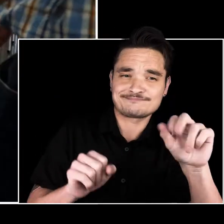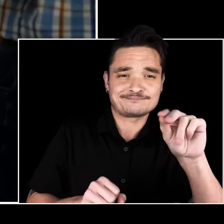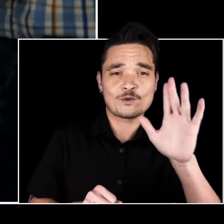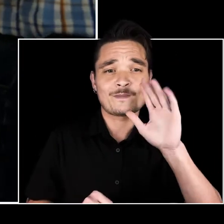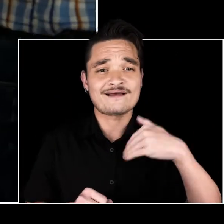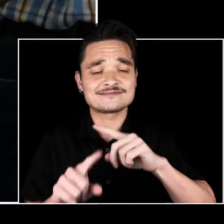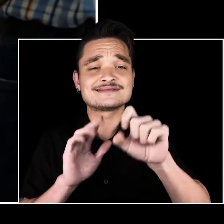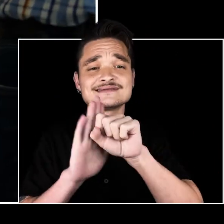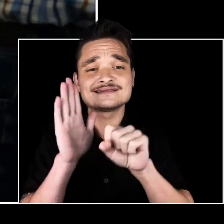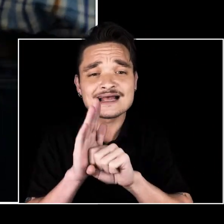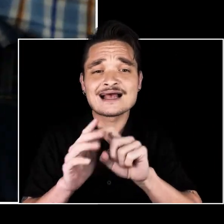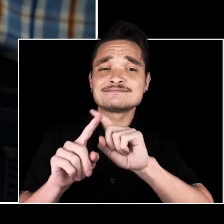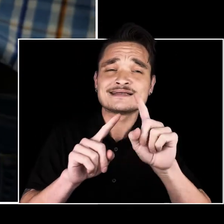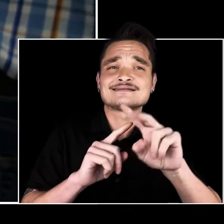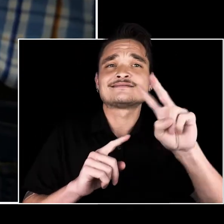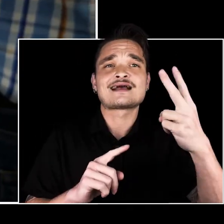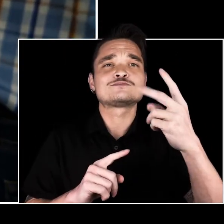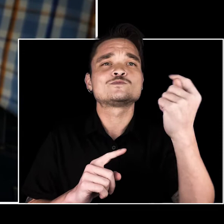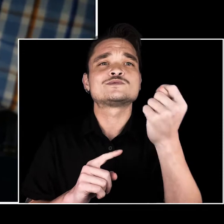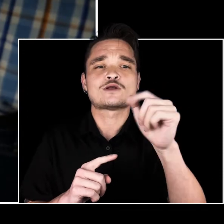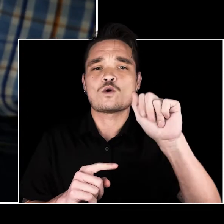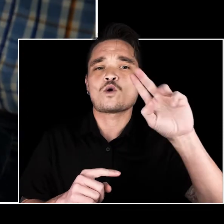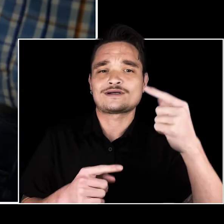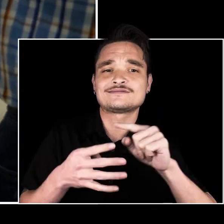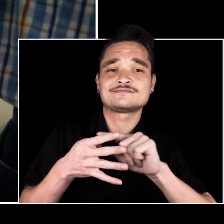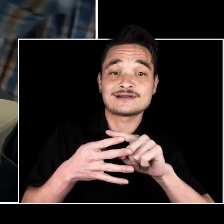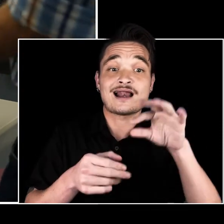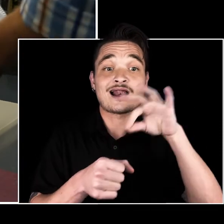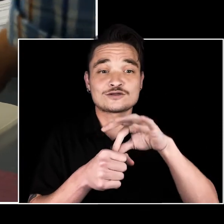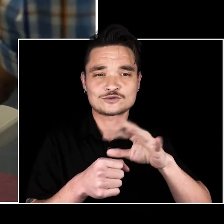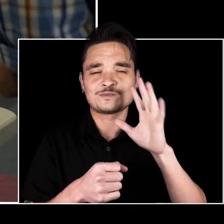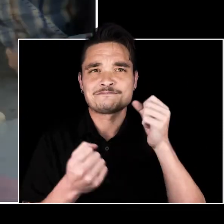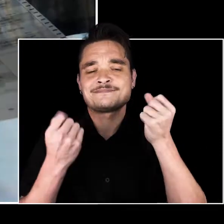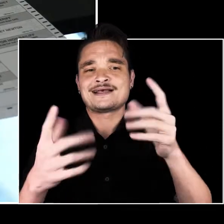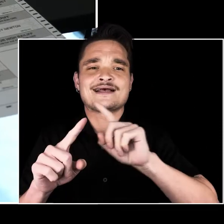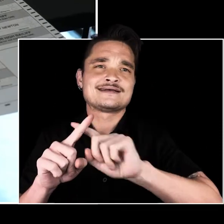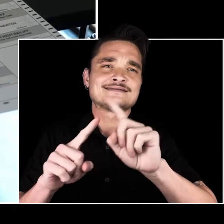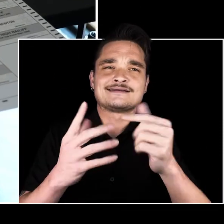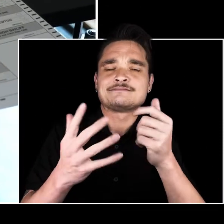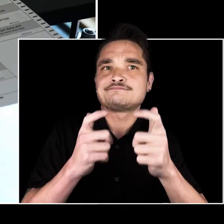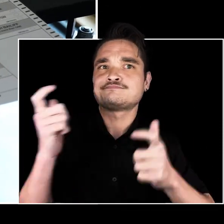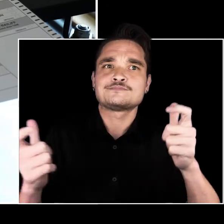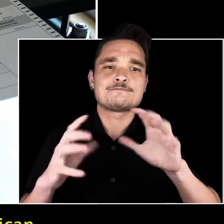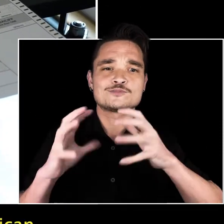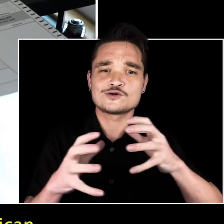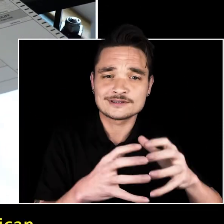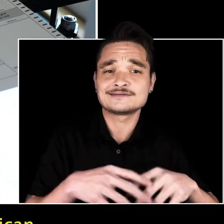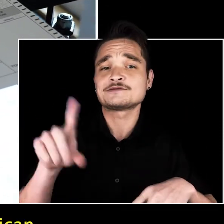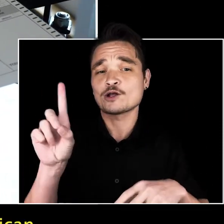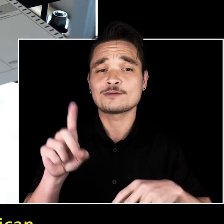state primary election is on the second Tuesday in August. In this election, you will be given all major party ballots,